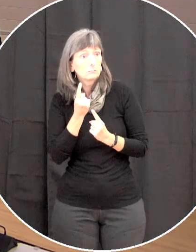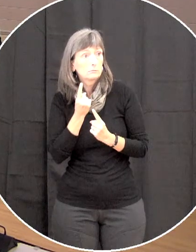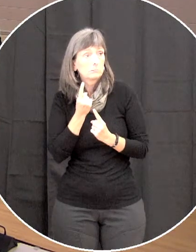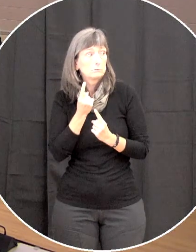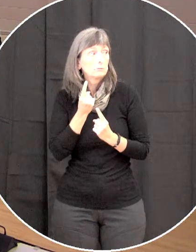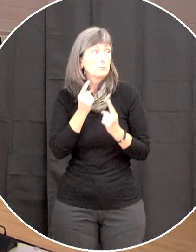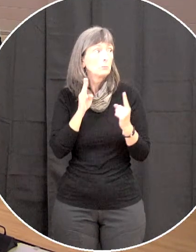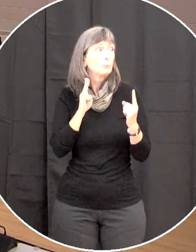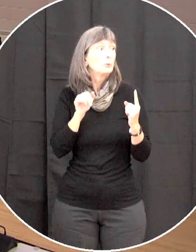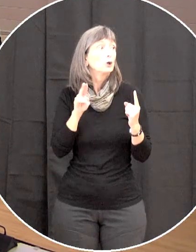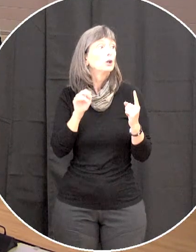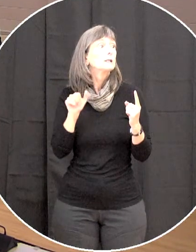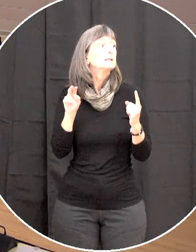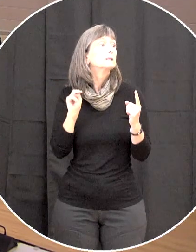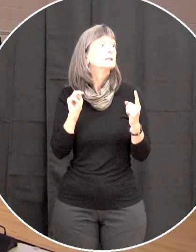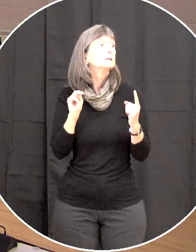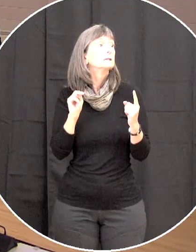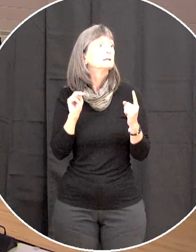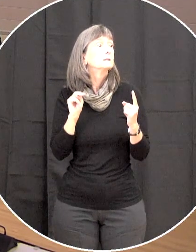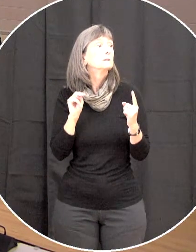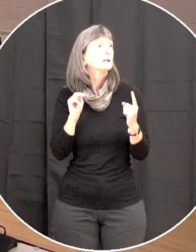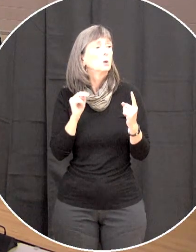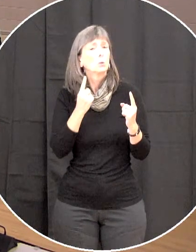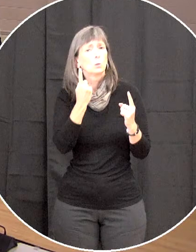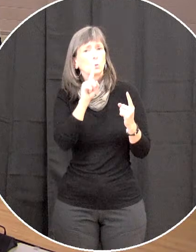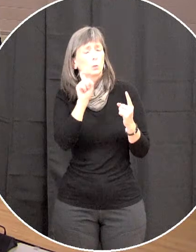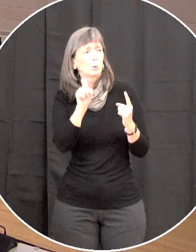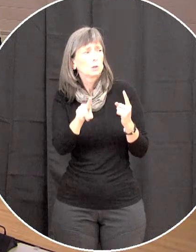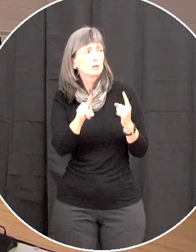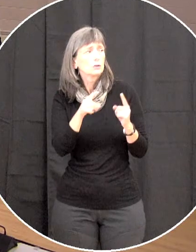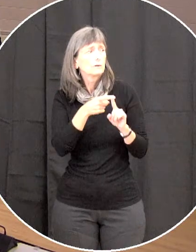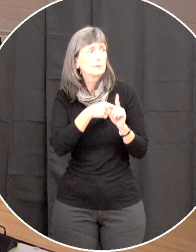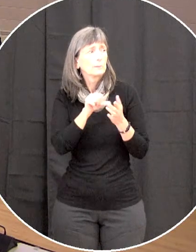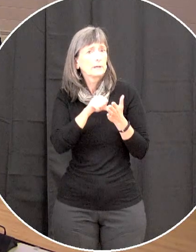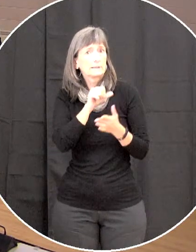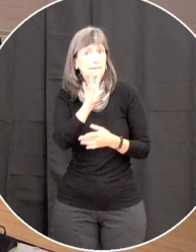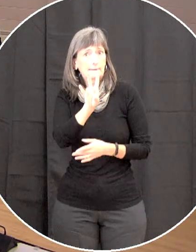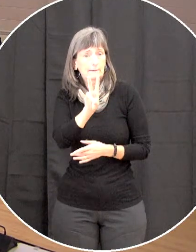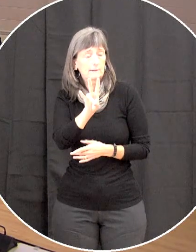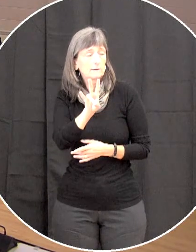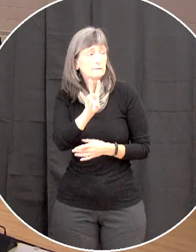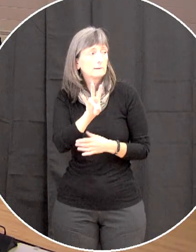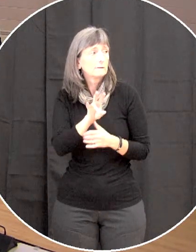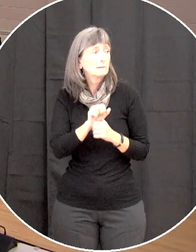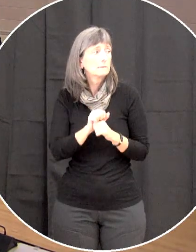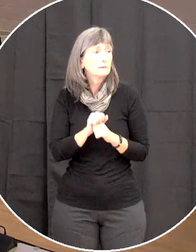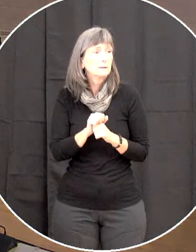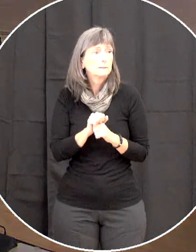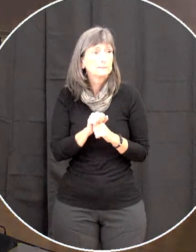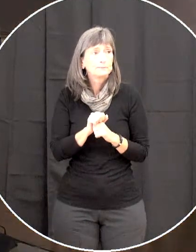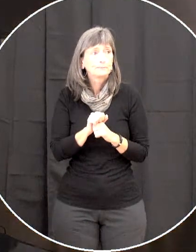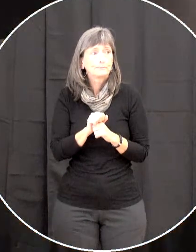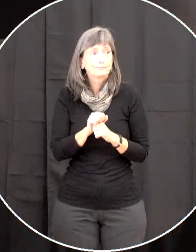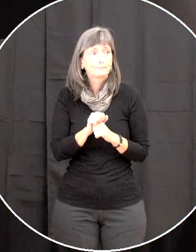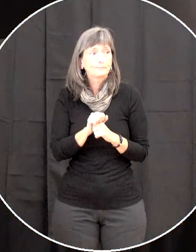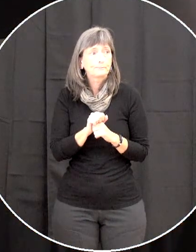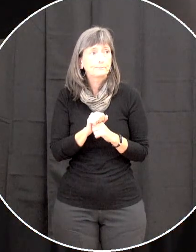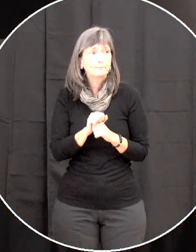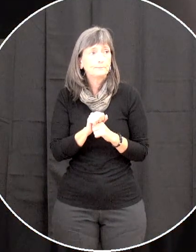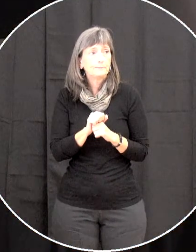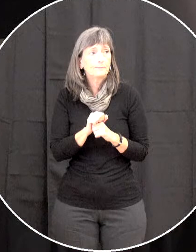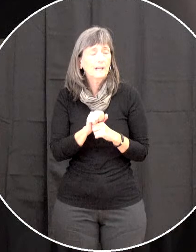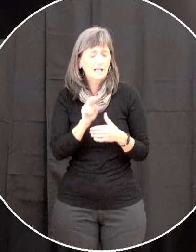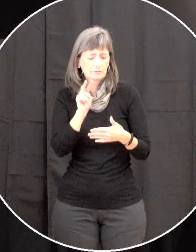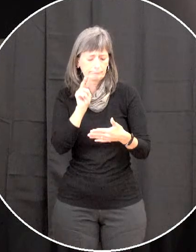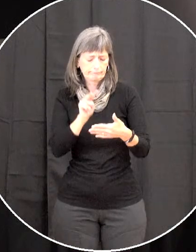Trustee Burden. Thank you, Mr. Chair. Just one question from page 7 of the strategic plan, and I was going down through it and